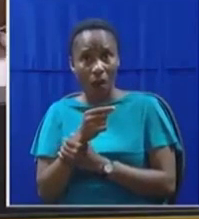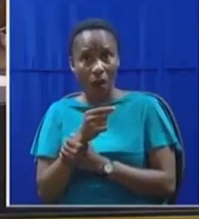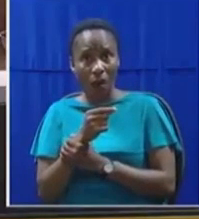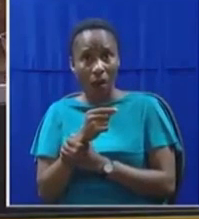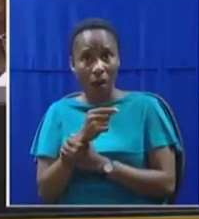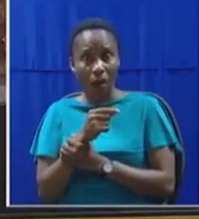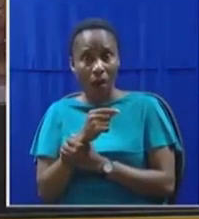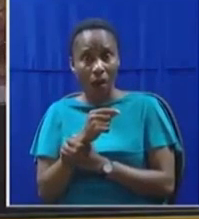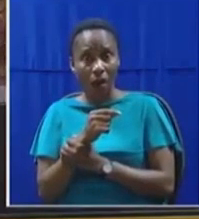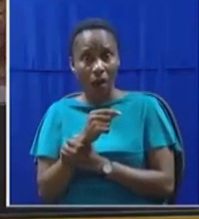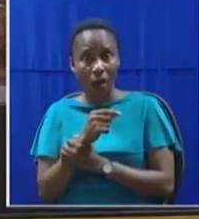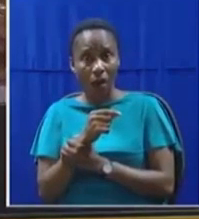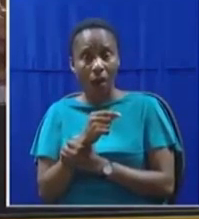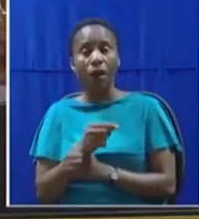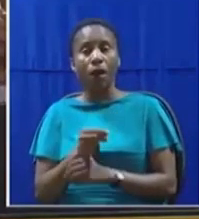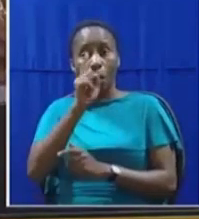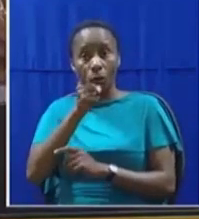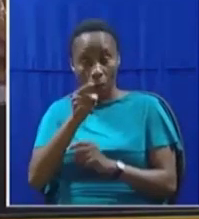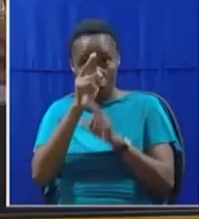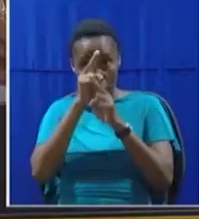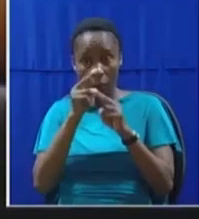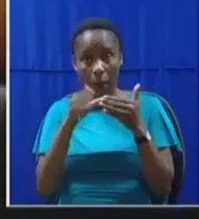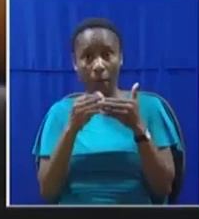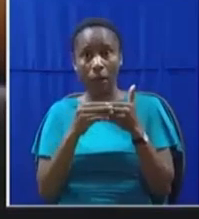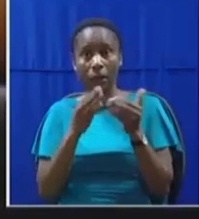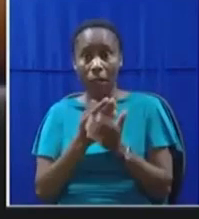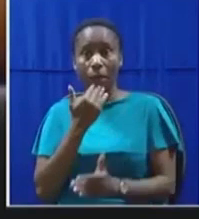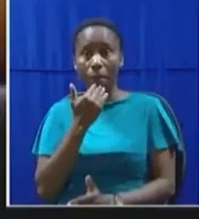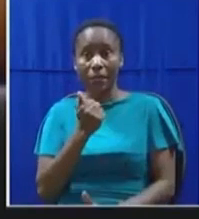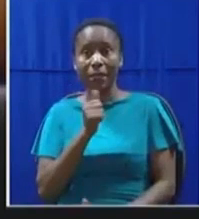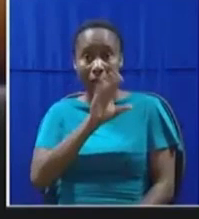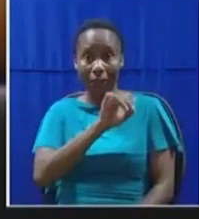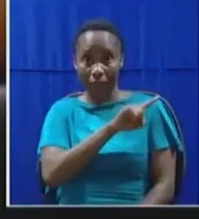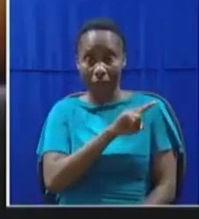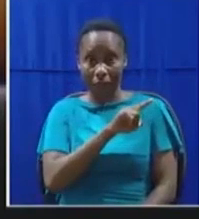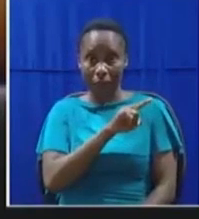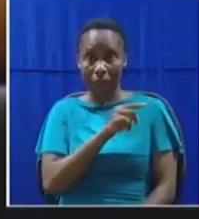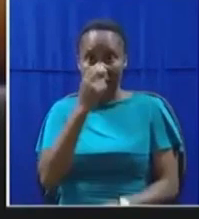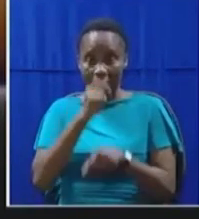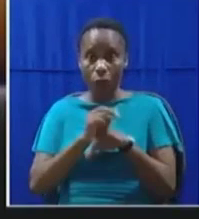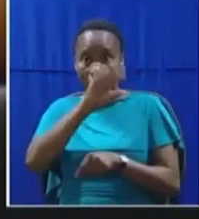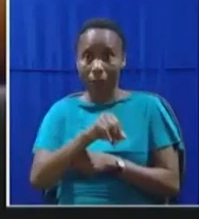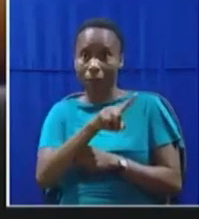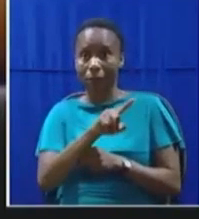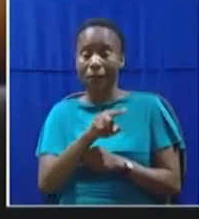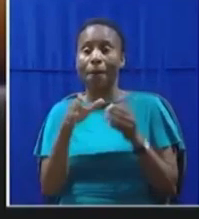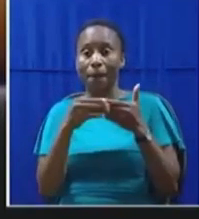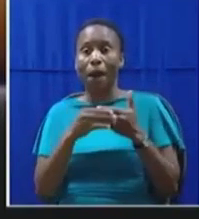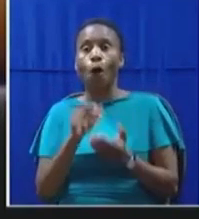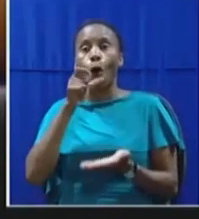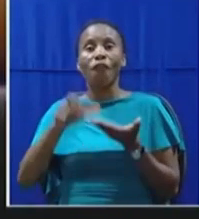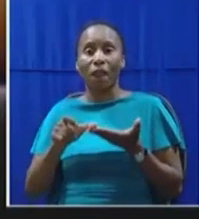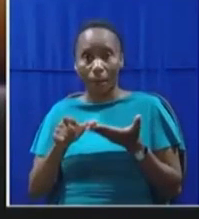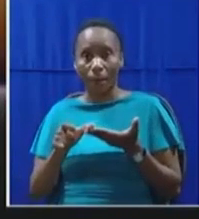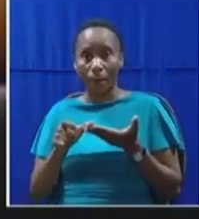There's I- precedence, yes. Order, Honorable Member, can I please ask him first, because I have to ask the member to confirm whether what